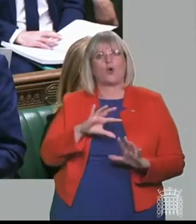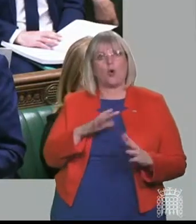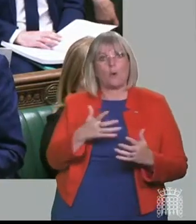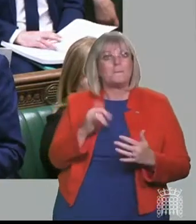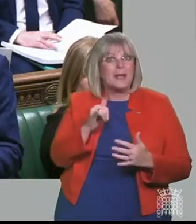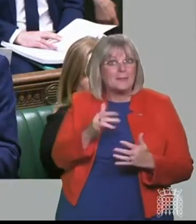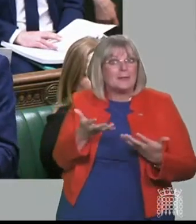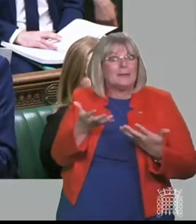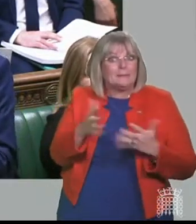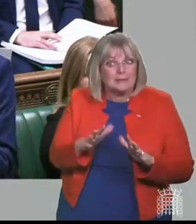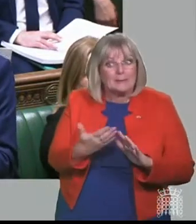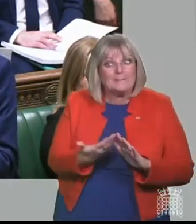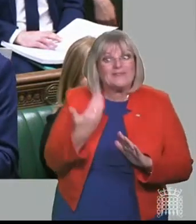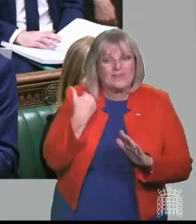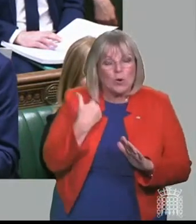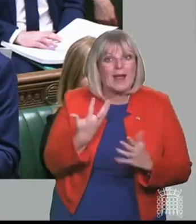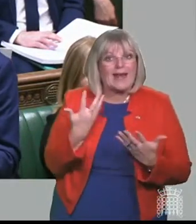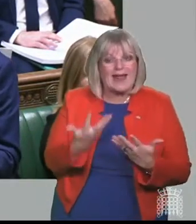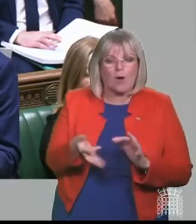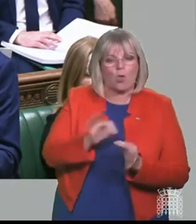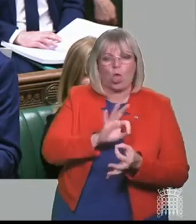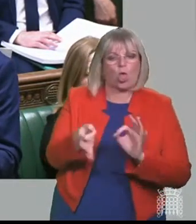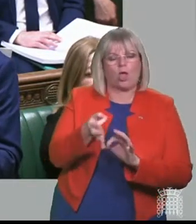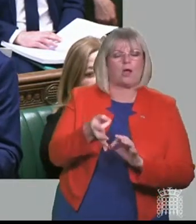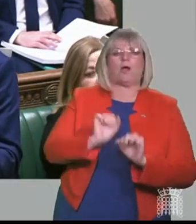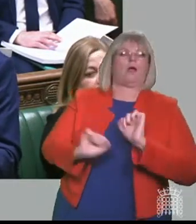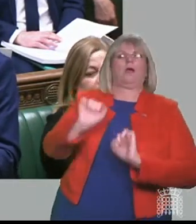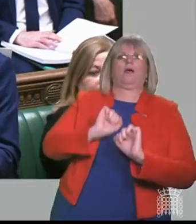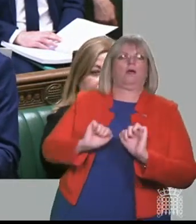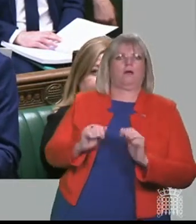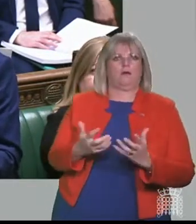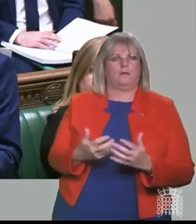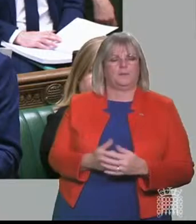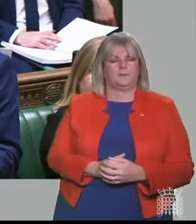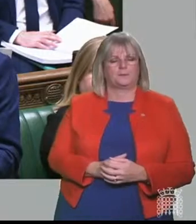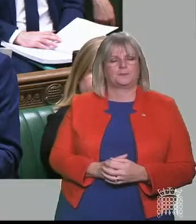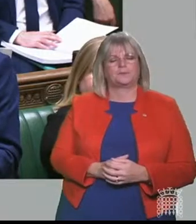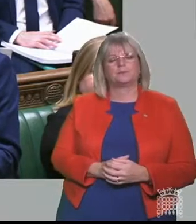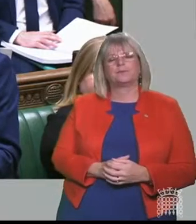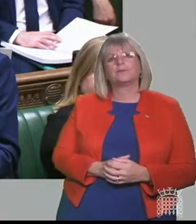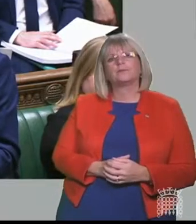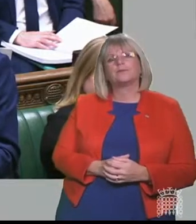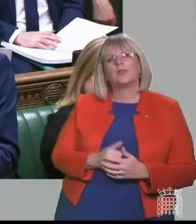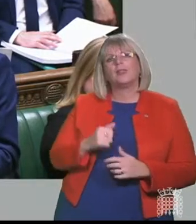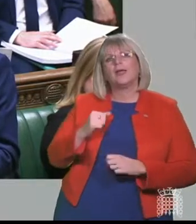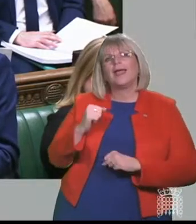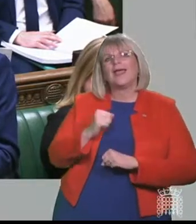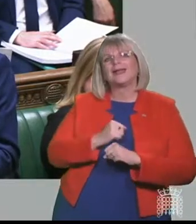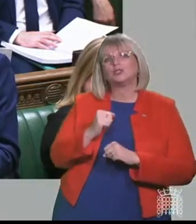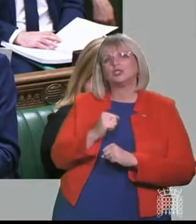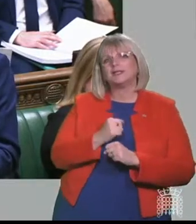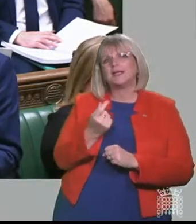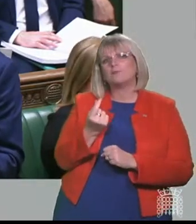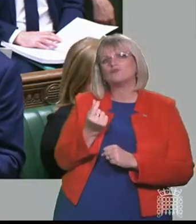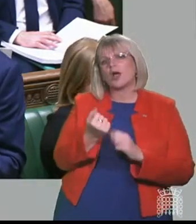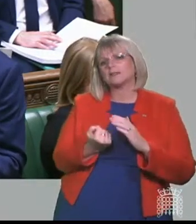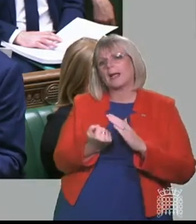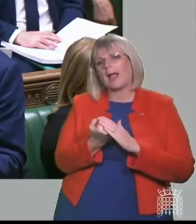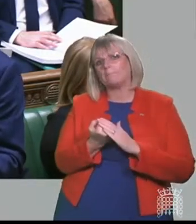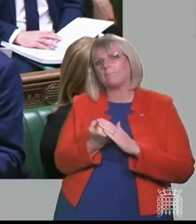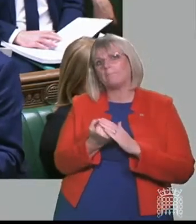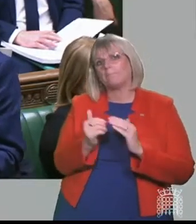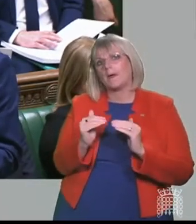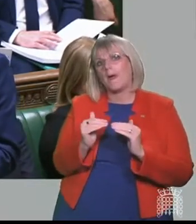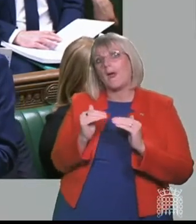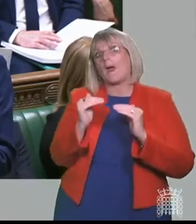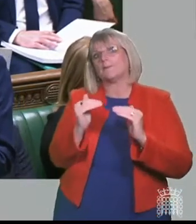steps on, which I'll come to more in a second. The energy price cap goes up tomorrow. It's scheduled to go up